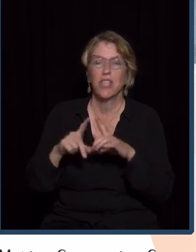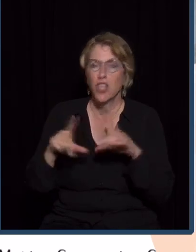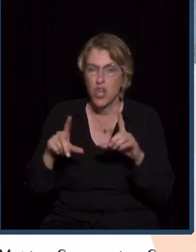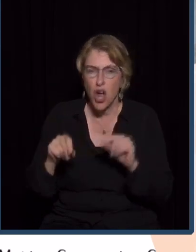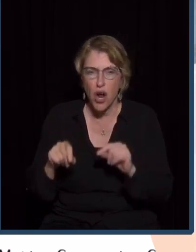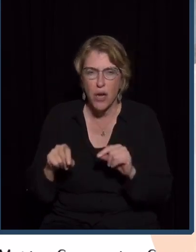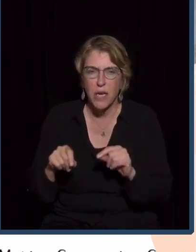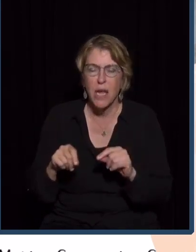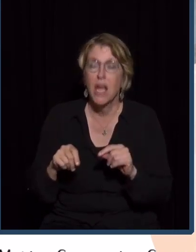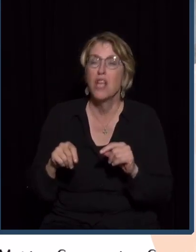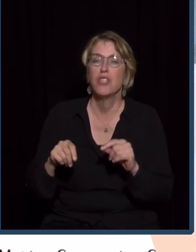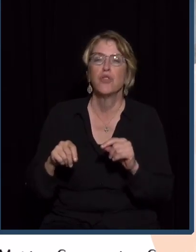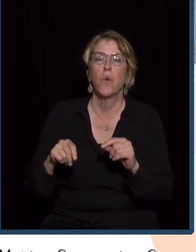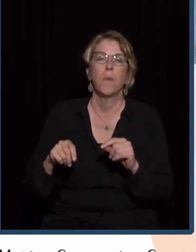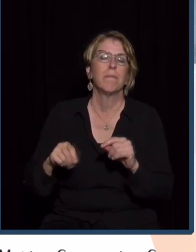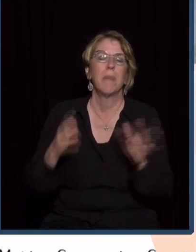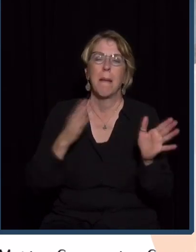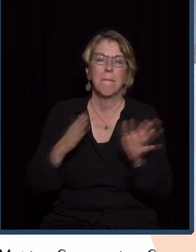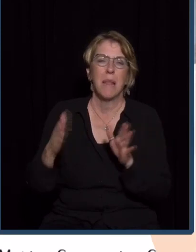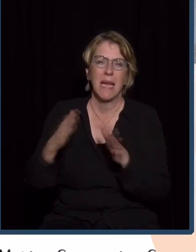The current bid is currently at